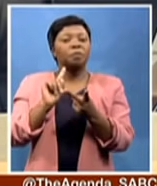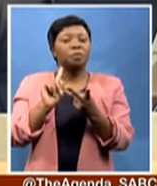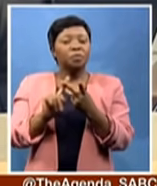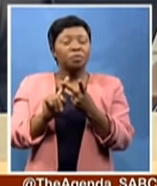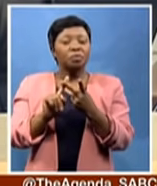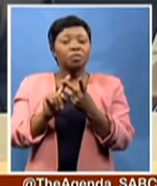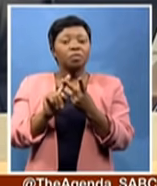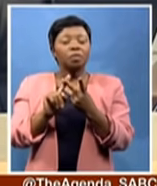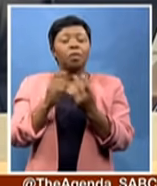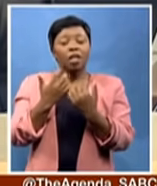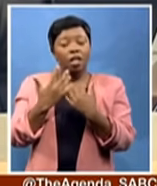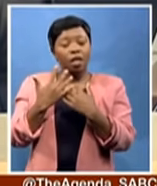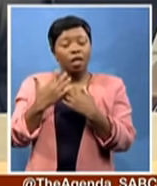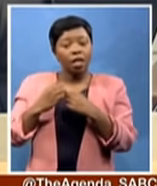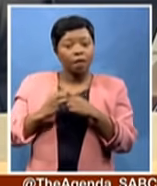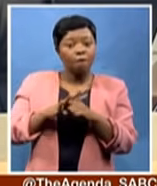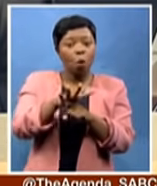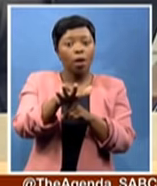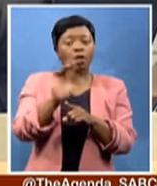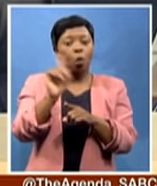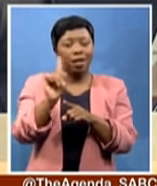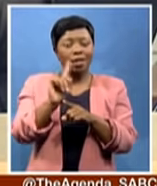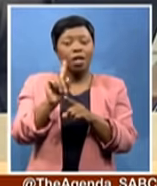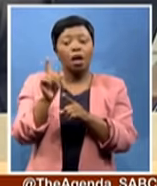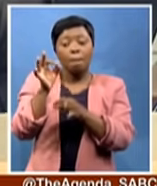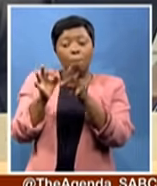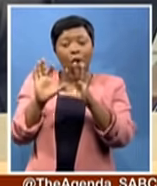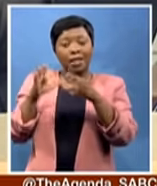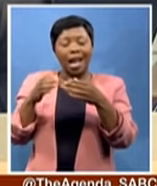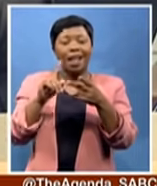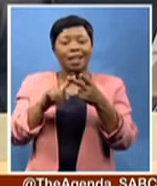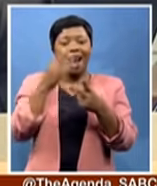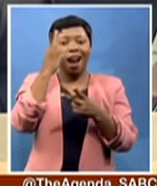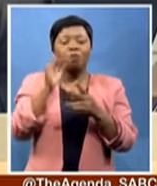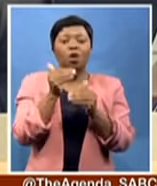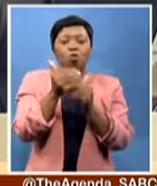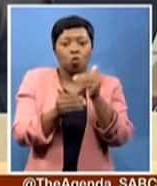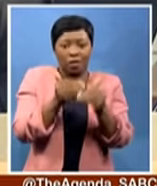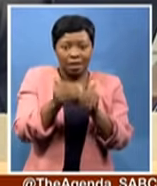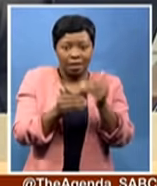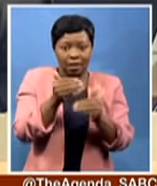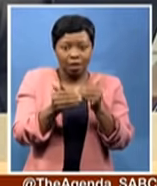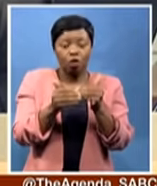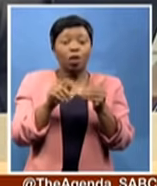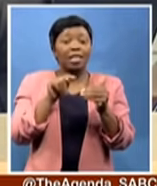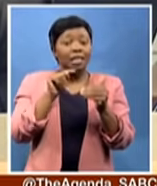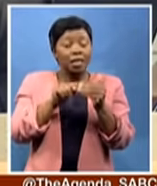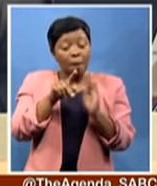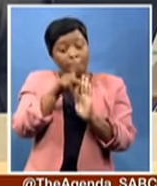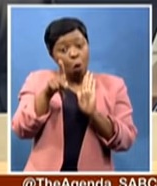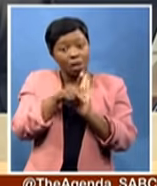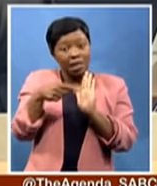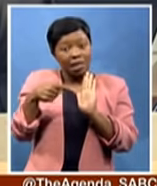government processes. It was to address this problem that the ANC resolved at its